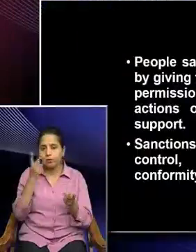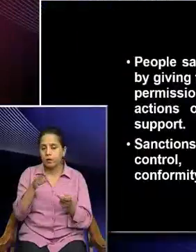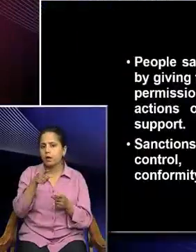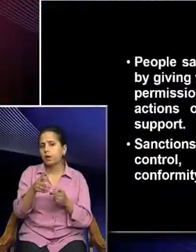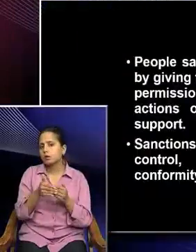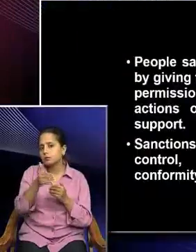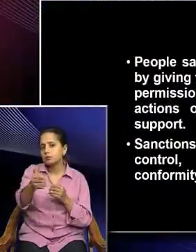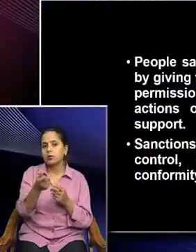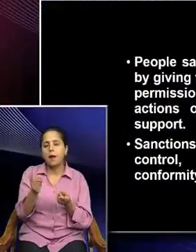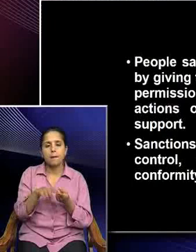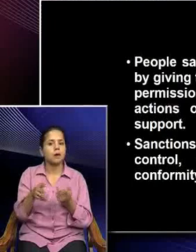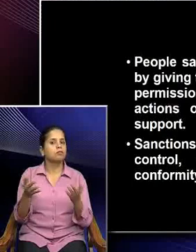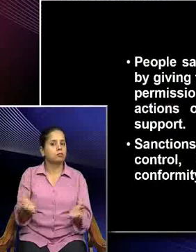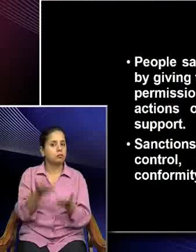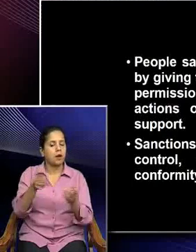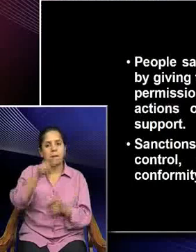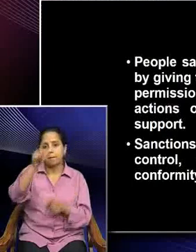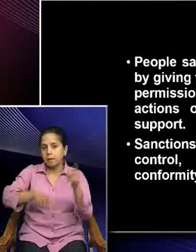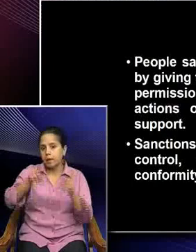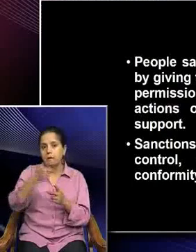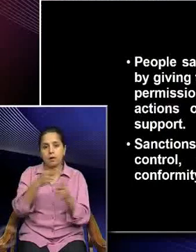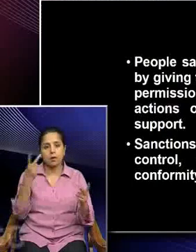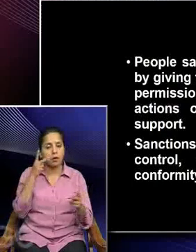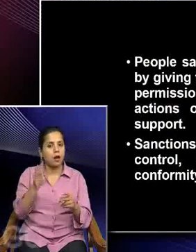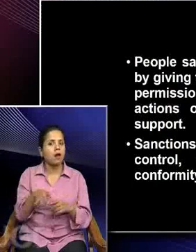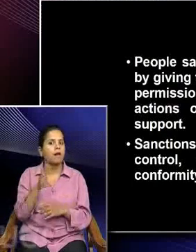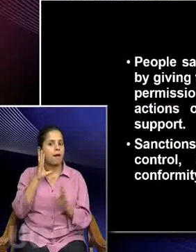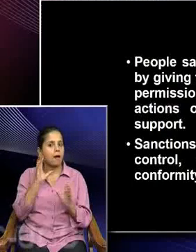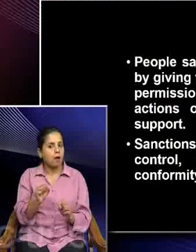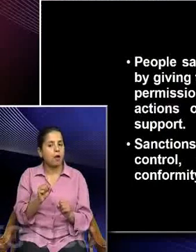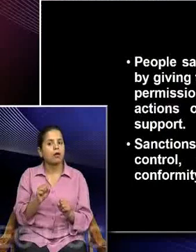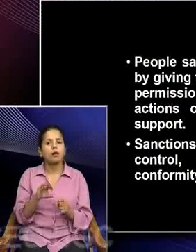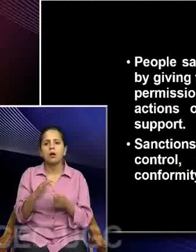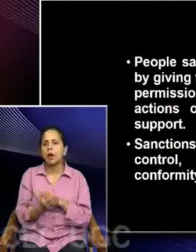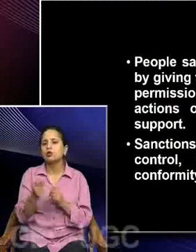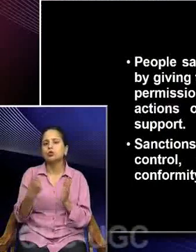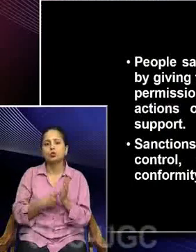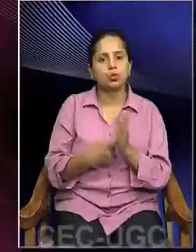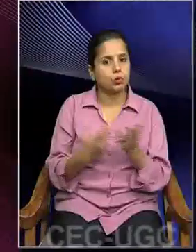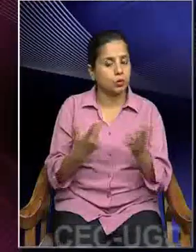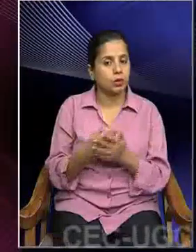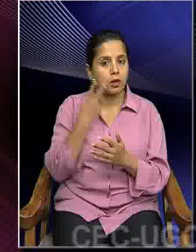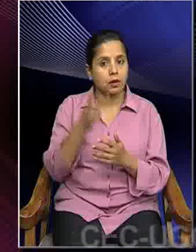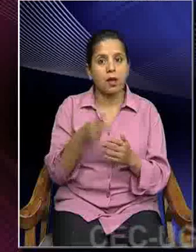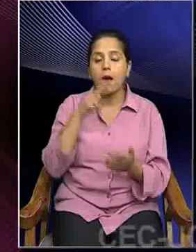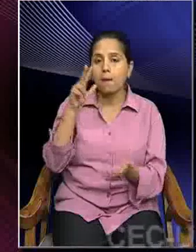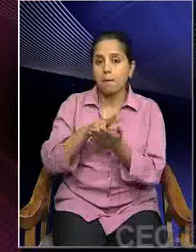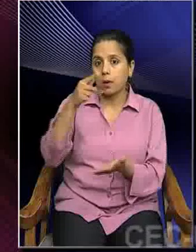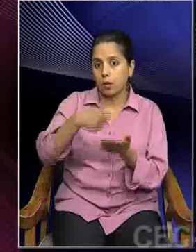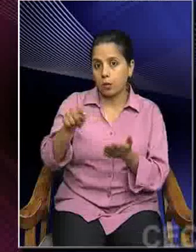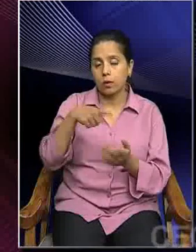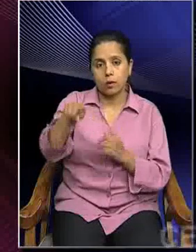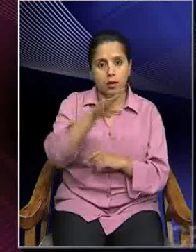kind of encourage individual to conform to cultural norm. Now through sanction, there will